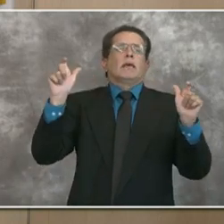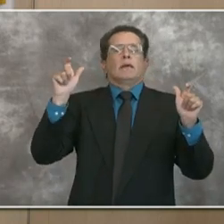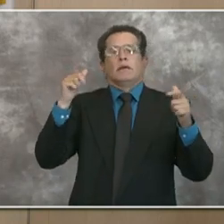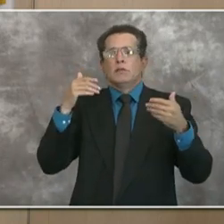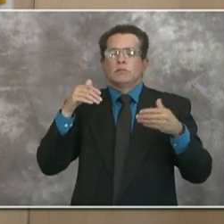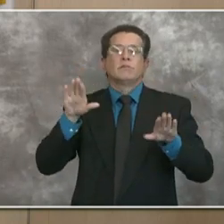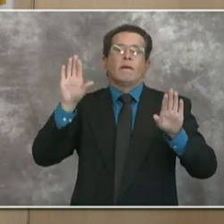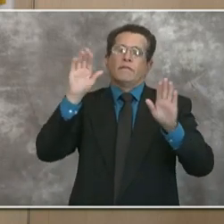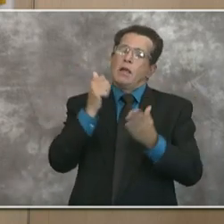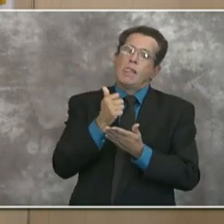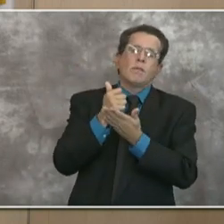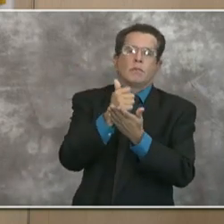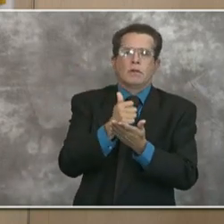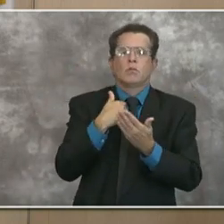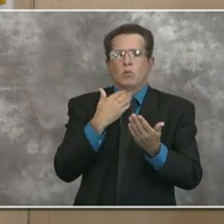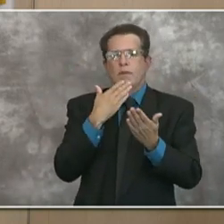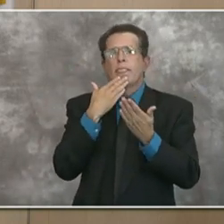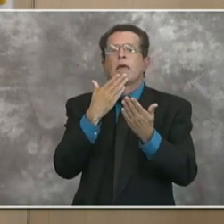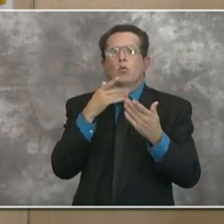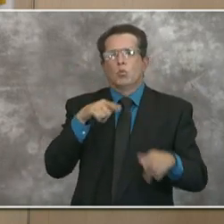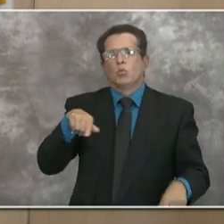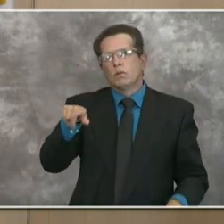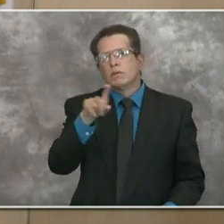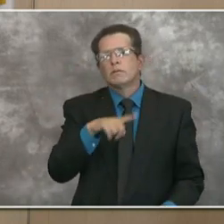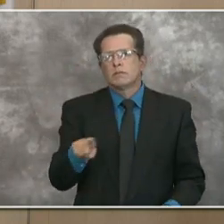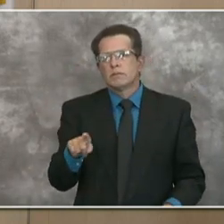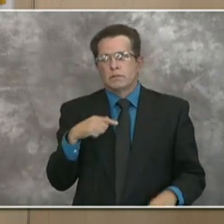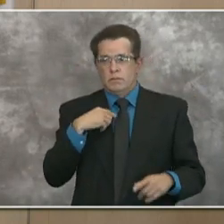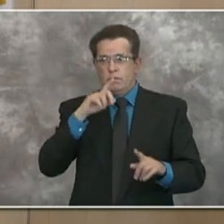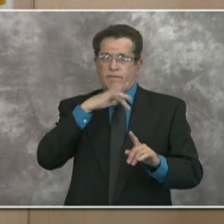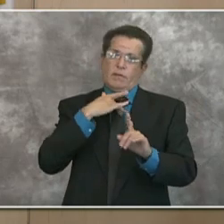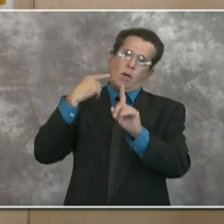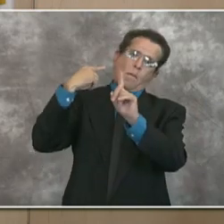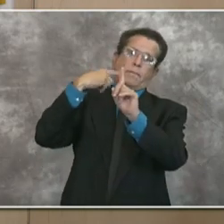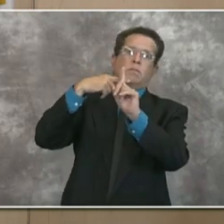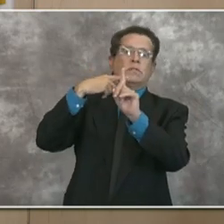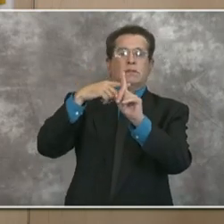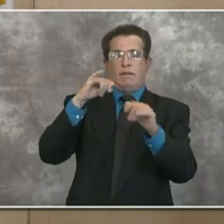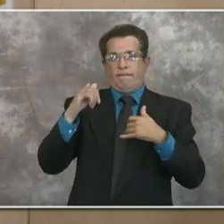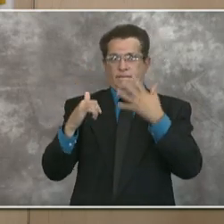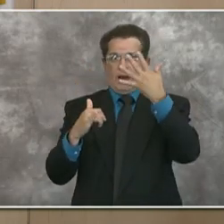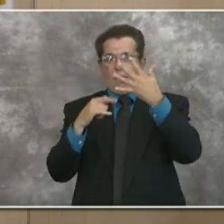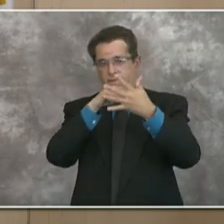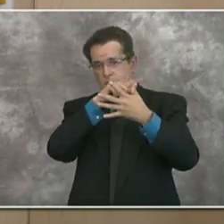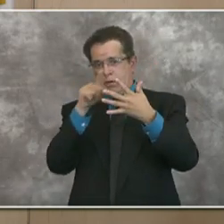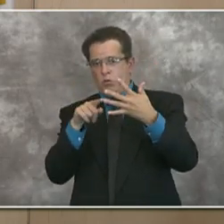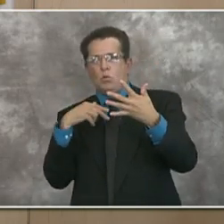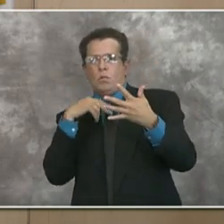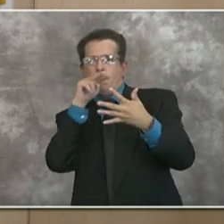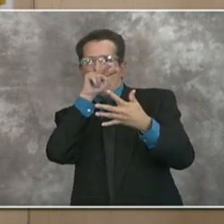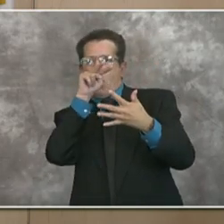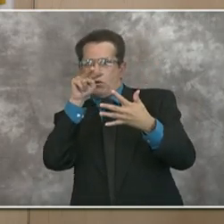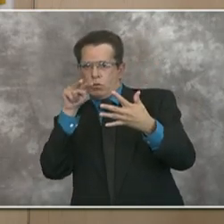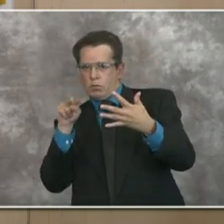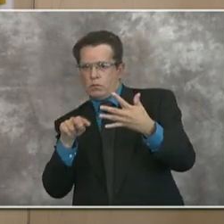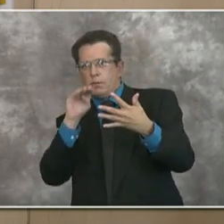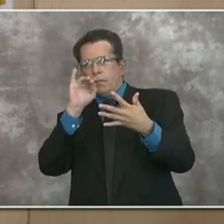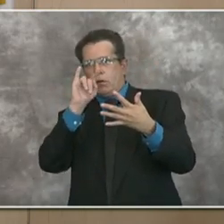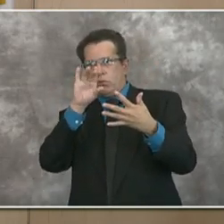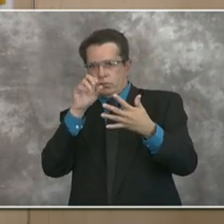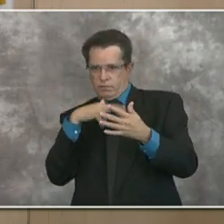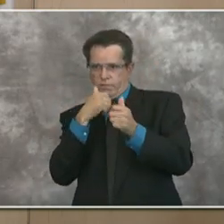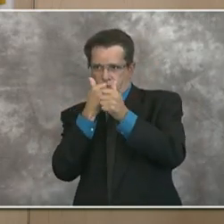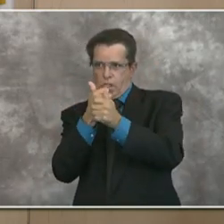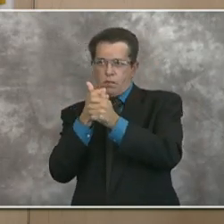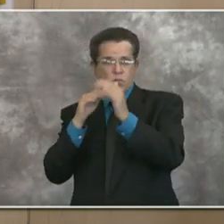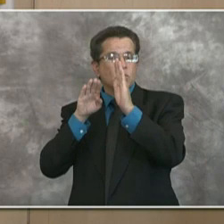sacrifice, so I really want to thank you. We are optimistic that the 5 metrics we are monitoring are trending in the